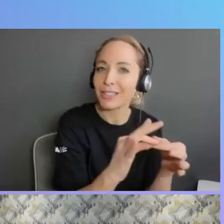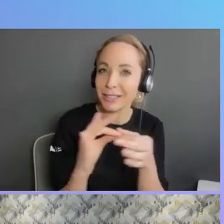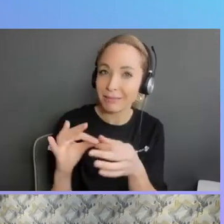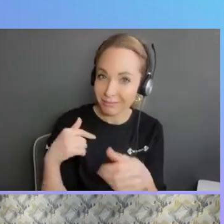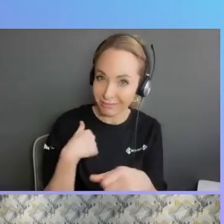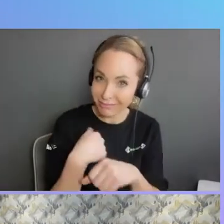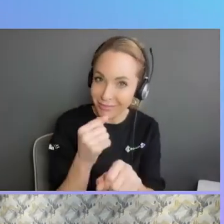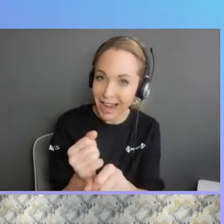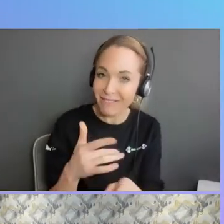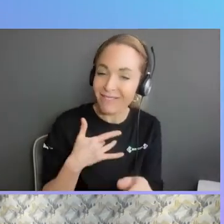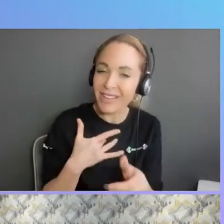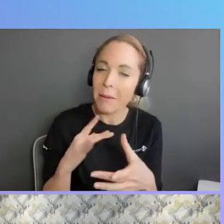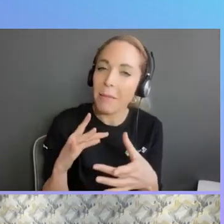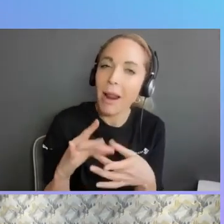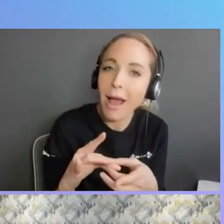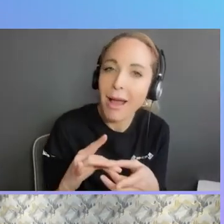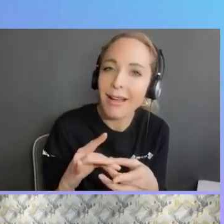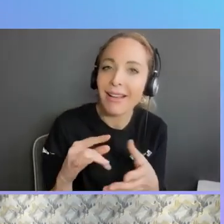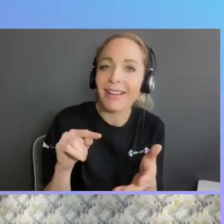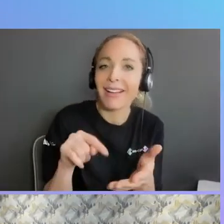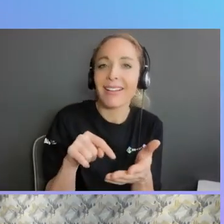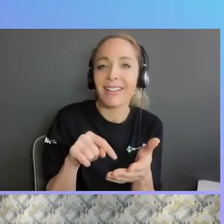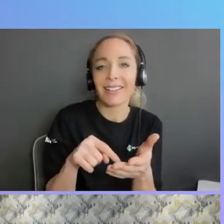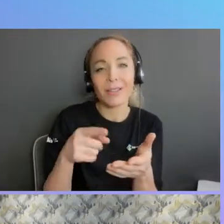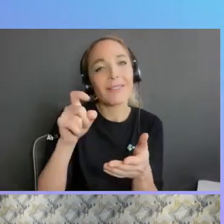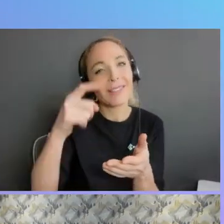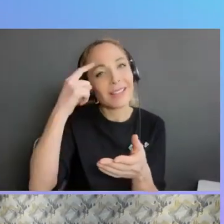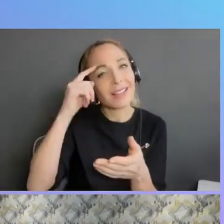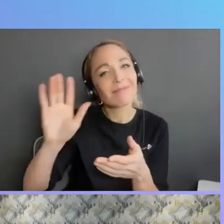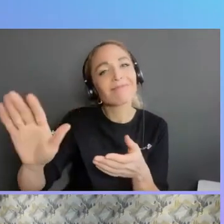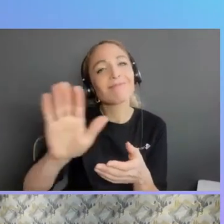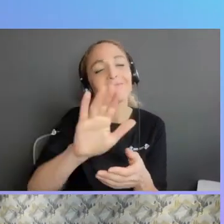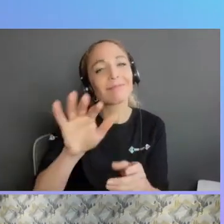think about the unique needs from our users.